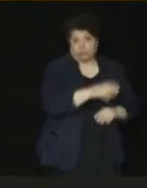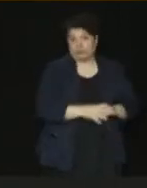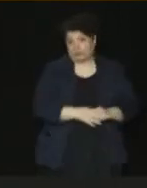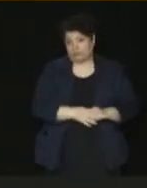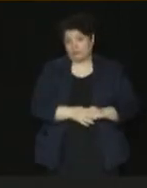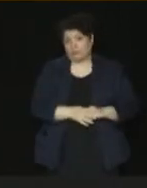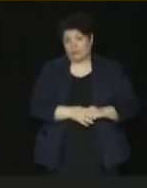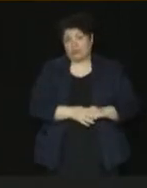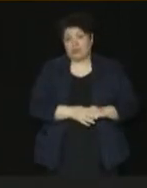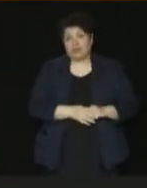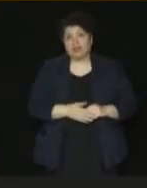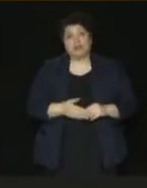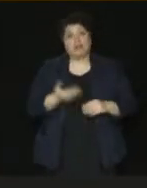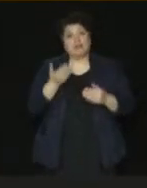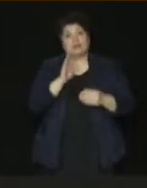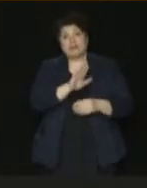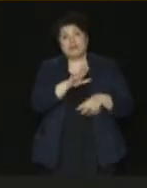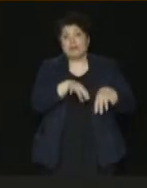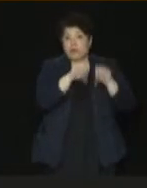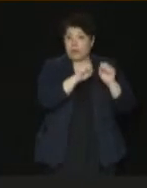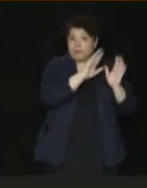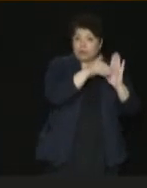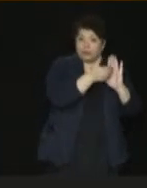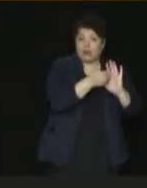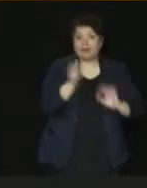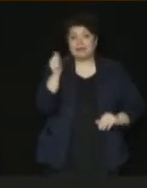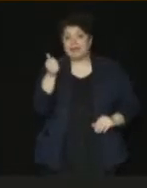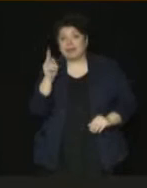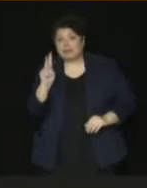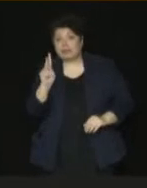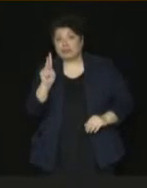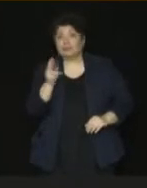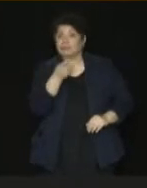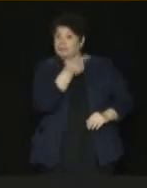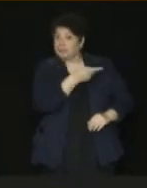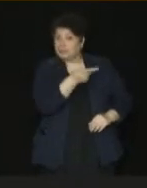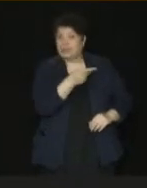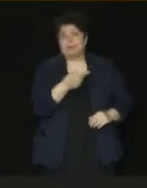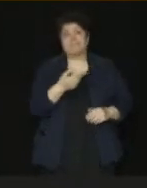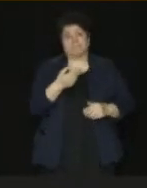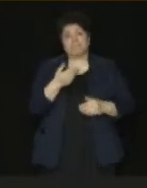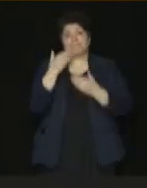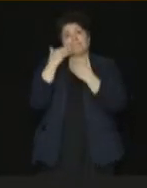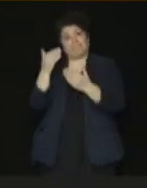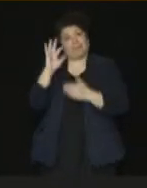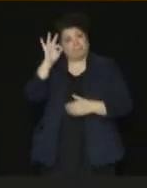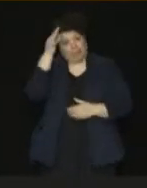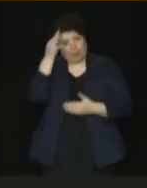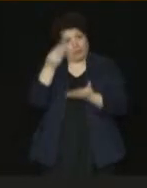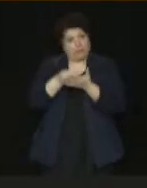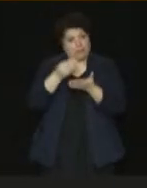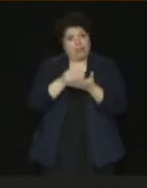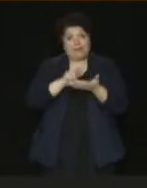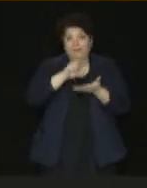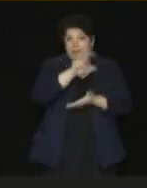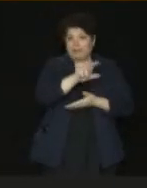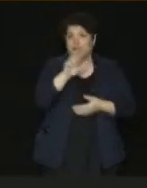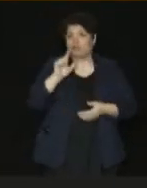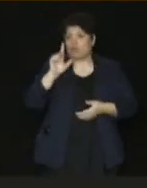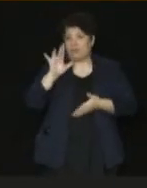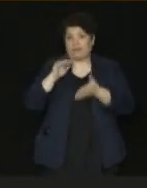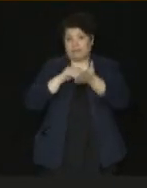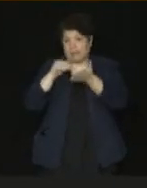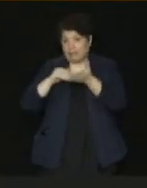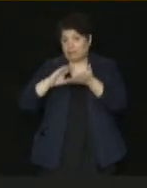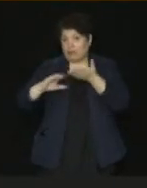In addition to the work underway in Montreal and Saskatoon, thanks to a federal investment of $25 million,